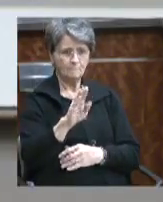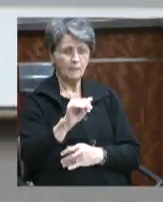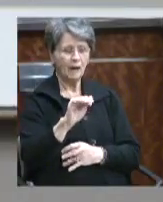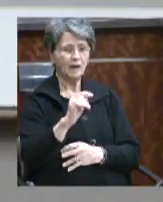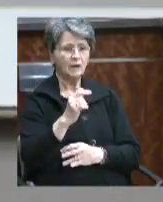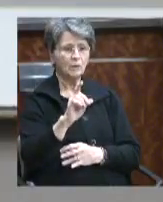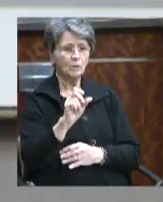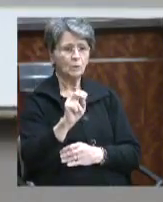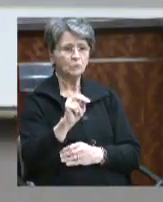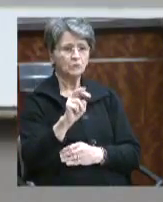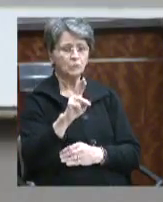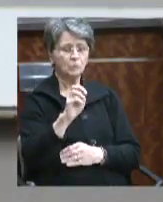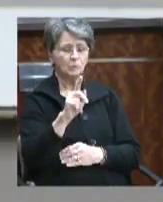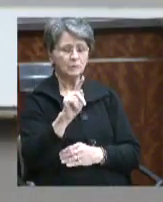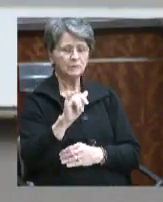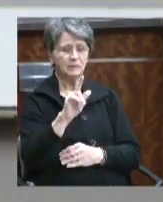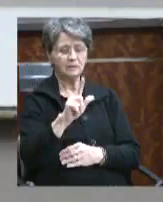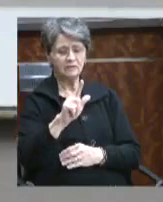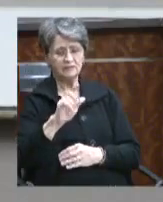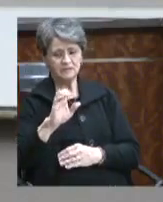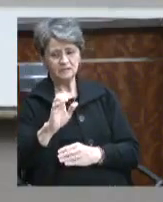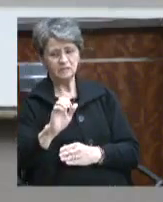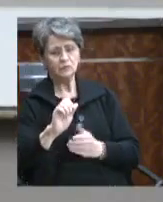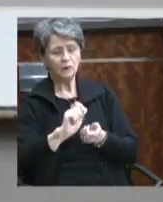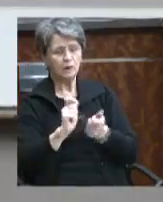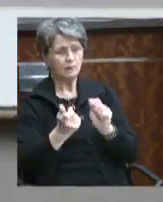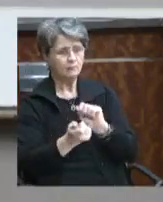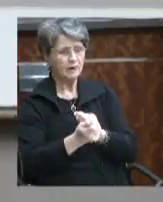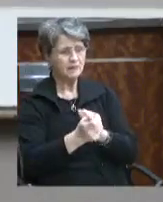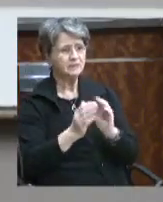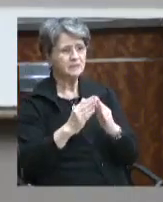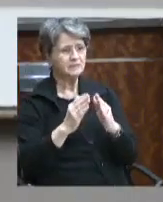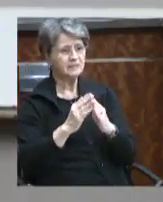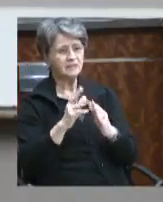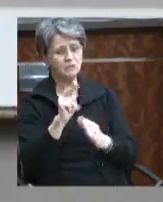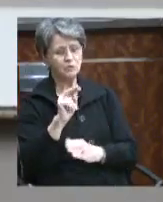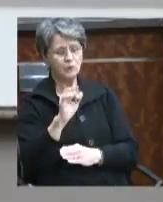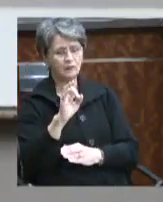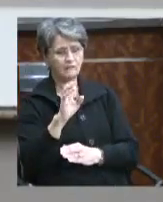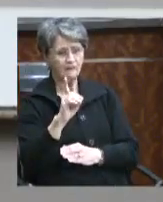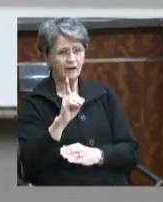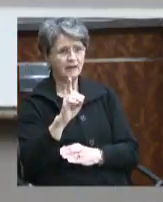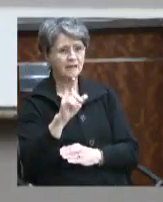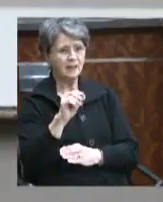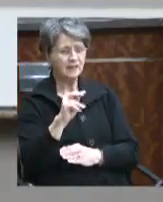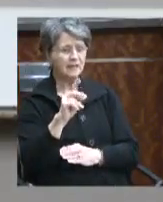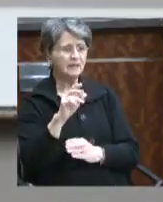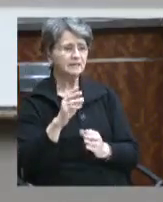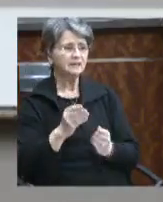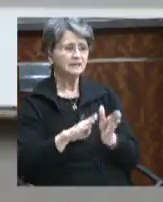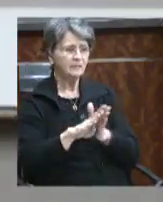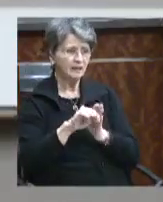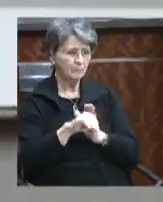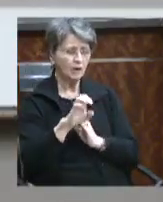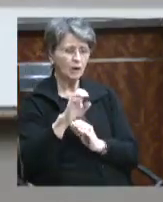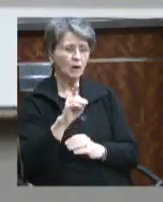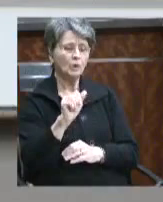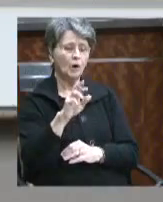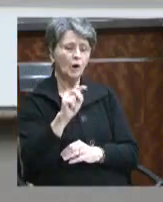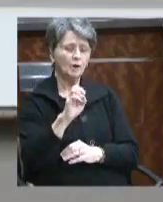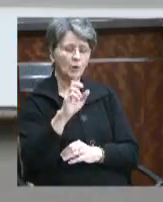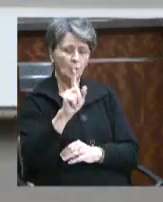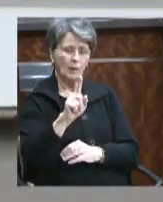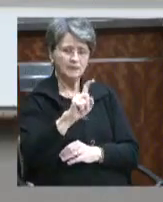Golden Realty LLC to amend the City of Laurel Unified Land Development Code, Article 1, Zoning,